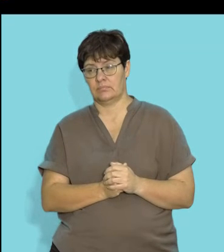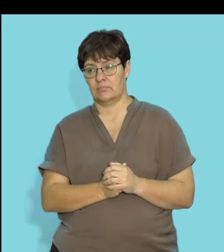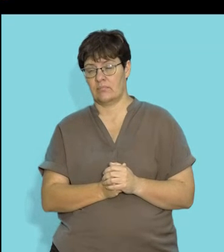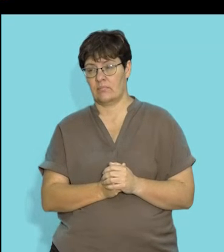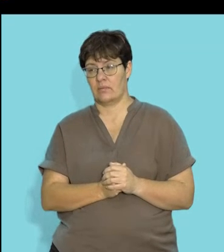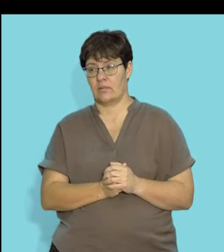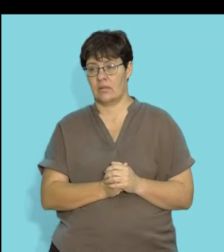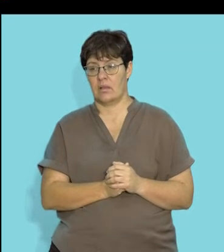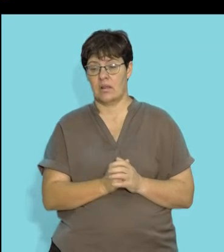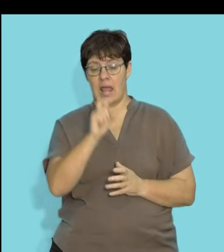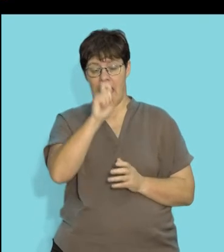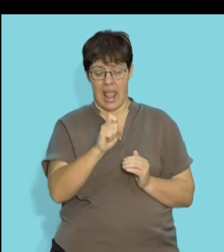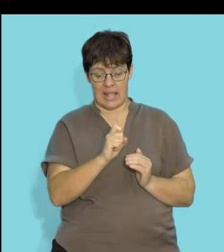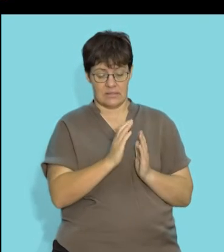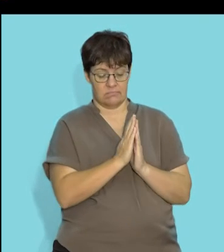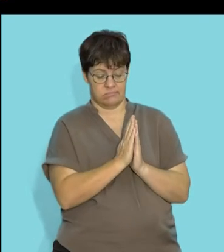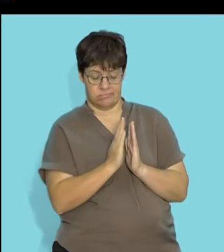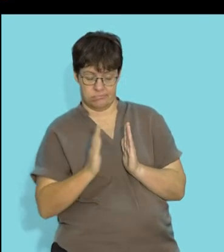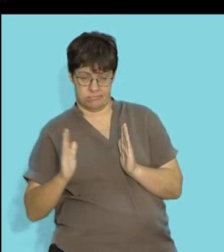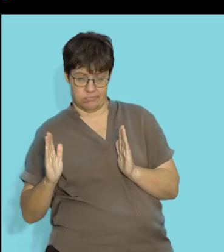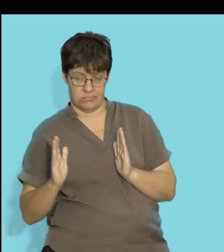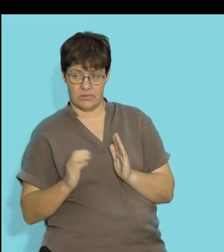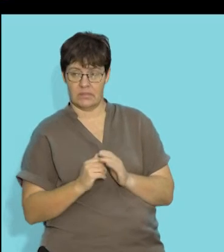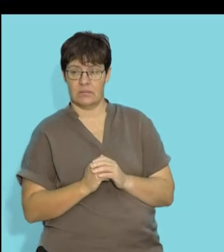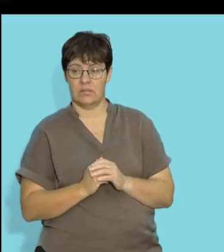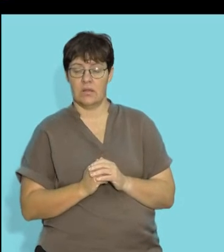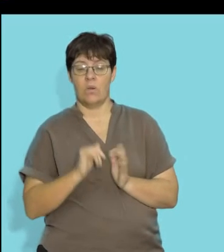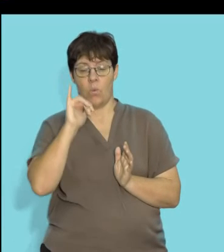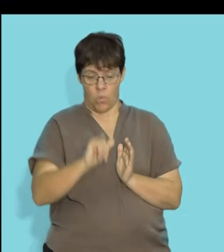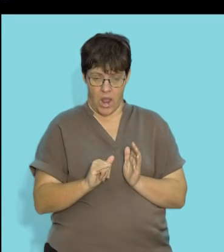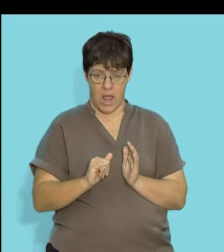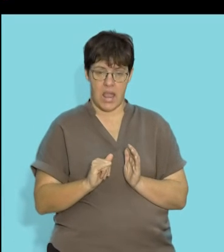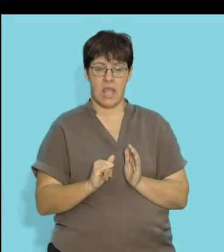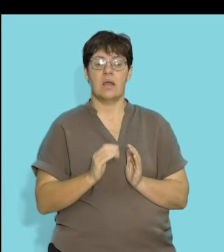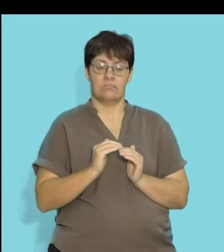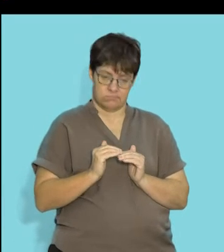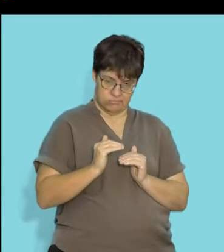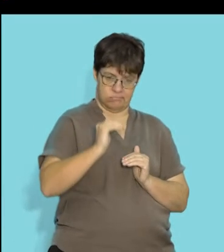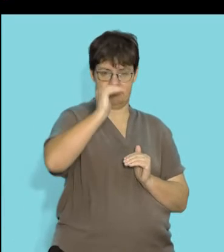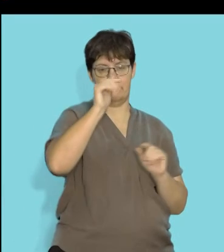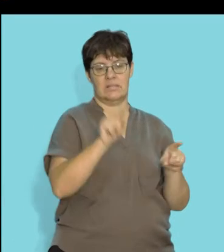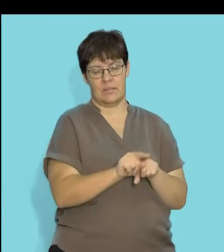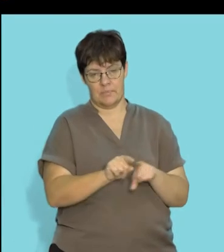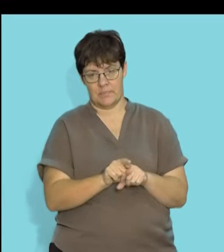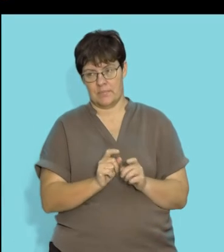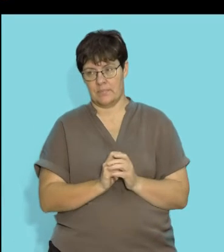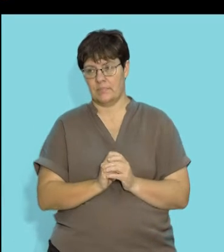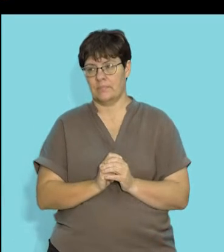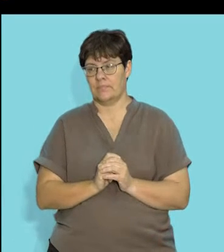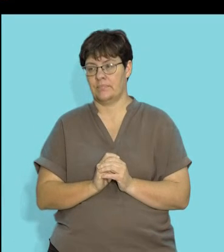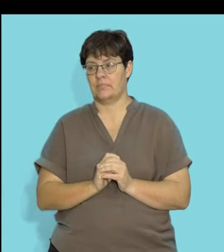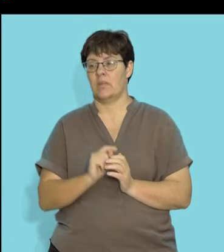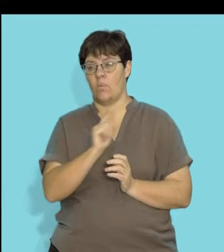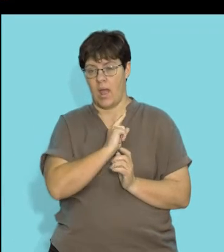right? So as x is increasing, the x value are increasing, the y value is also